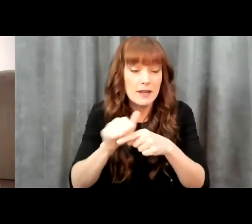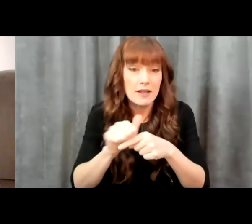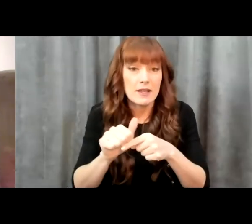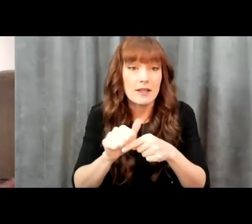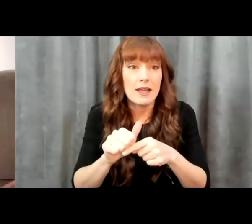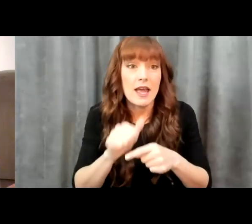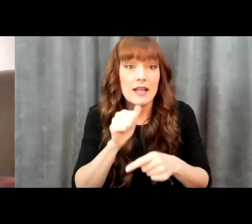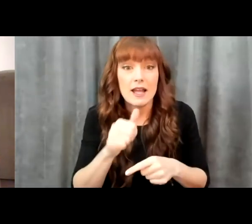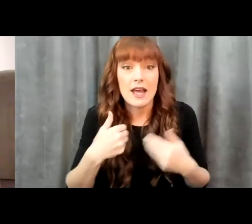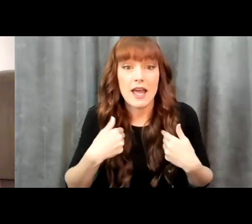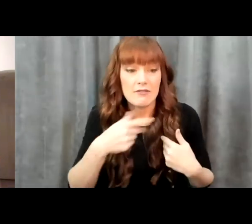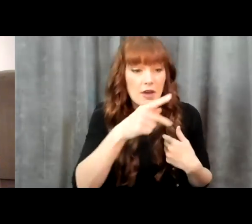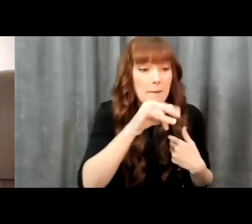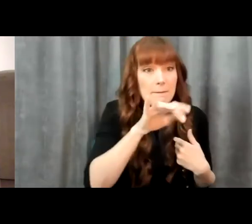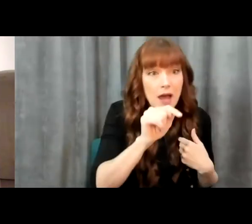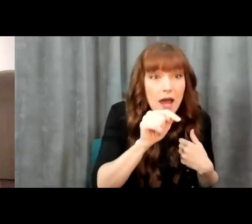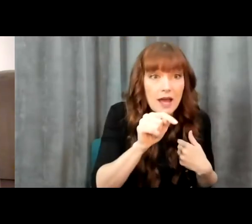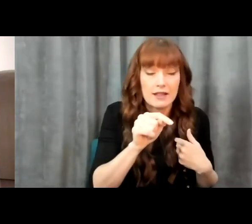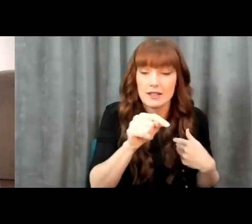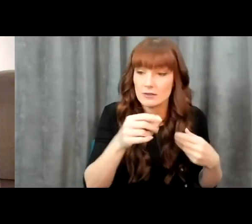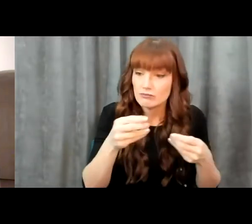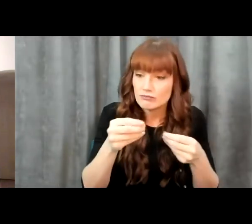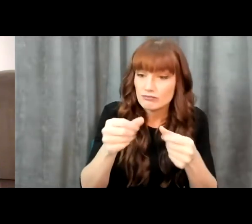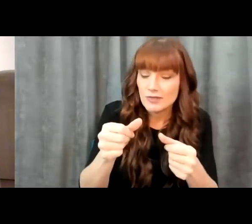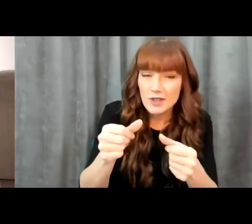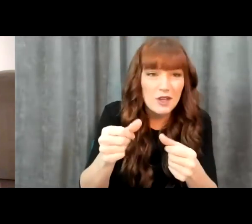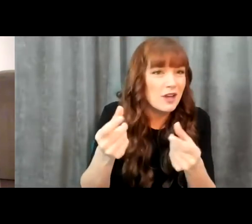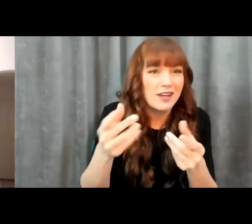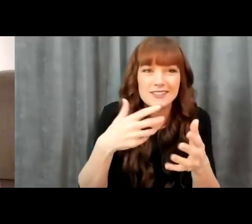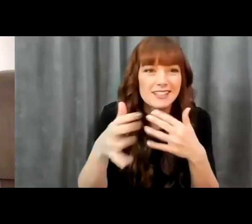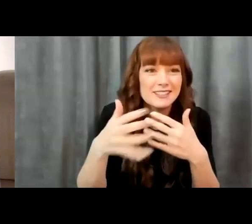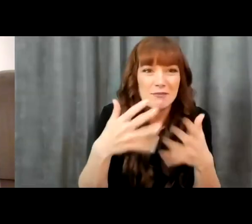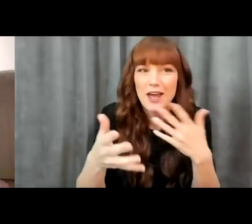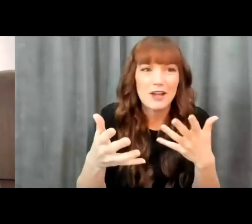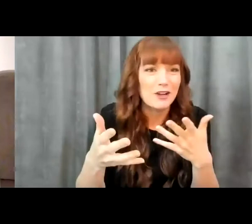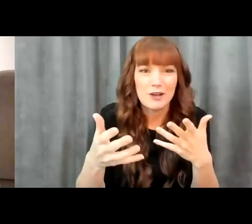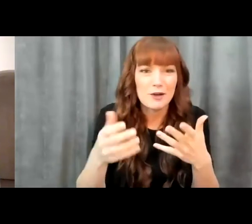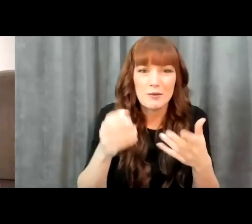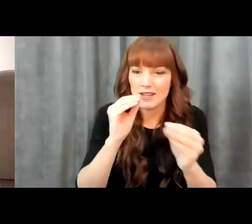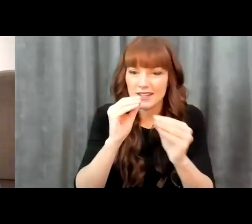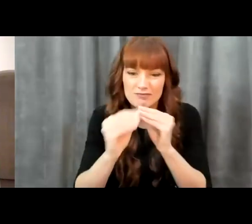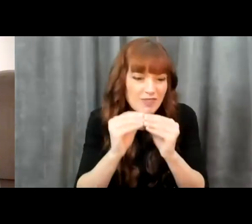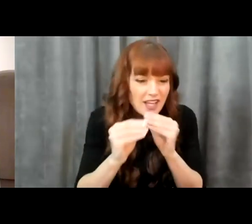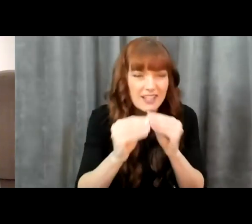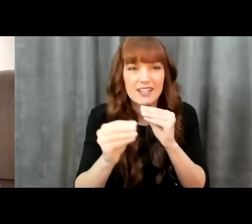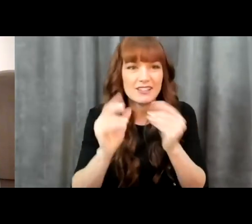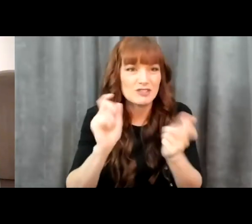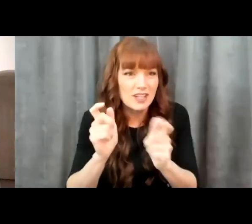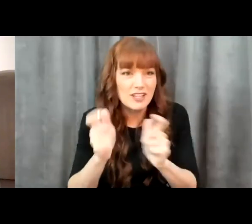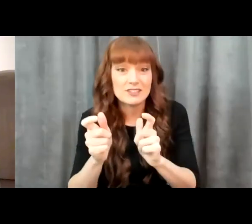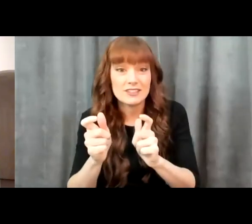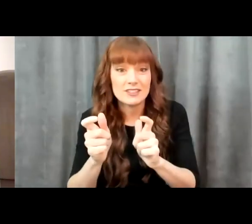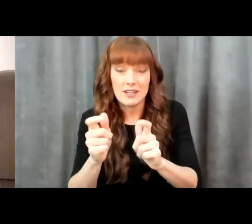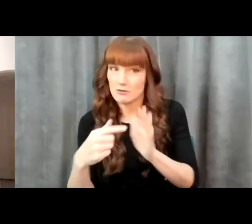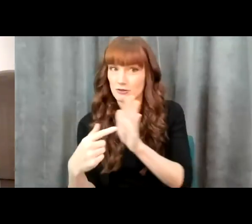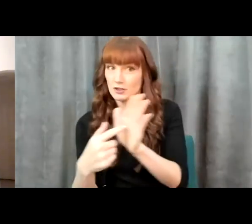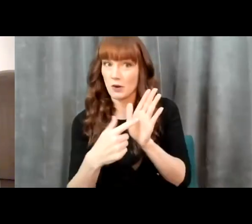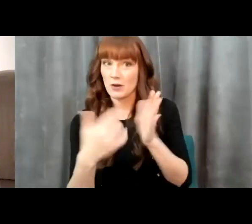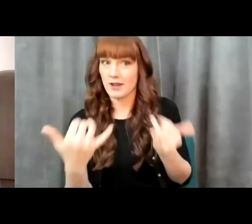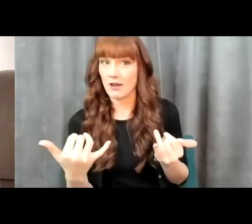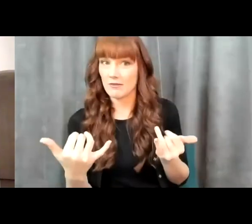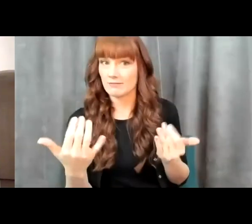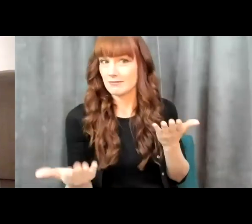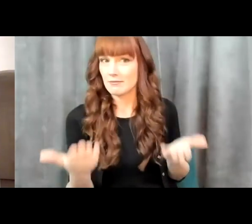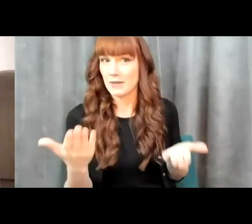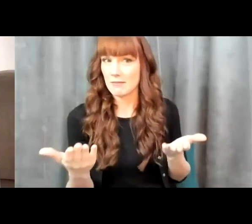run through all one. It doesn't matter because we can edit it and then bring it to life. And it might be a little different